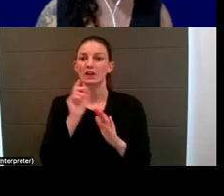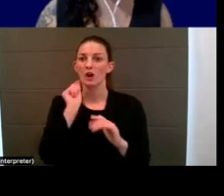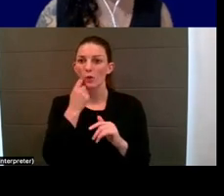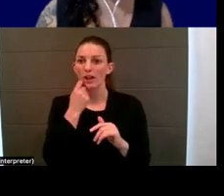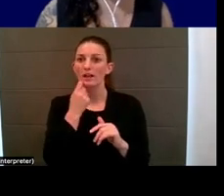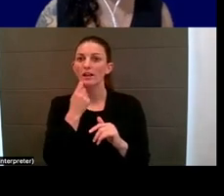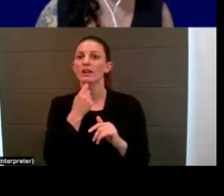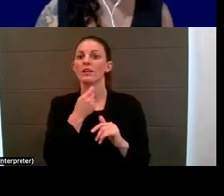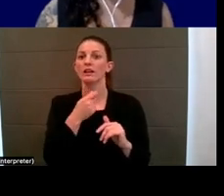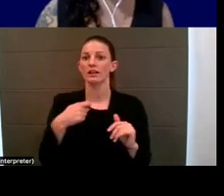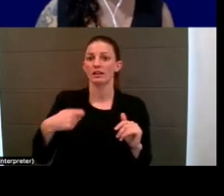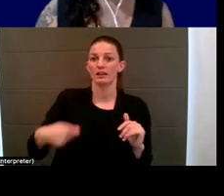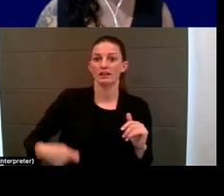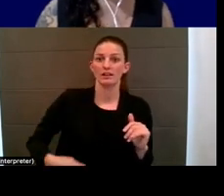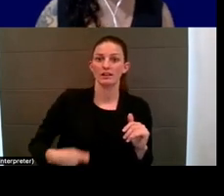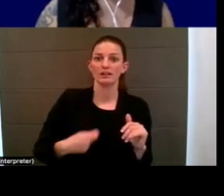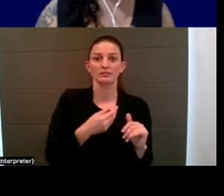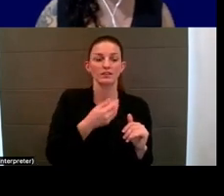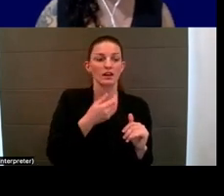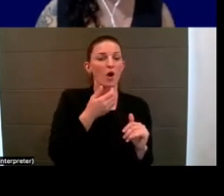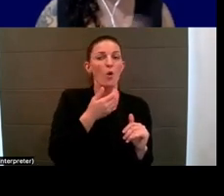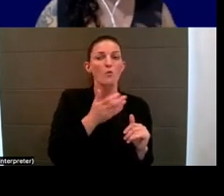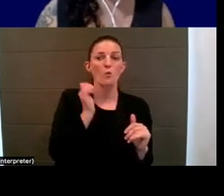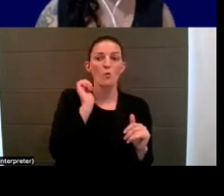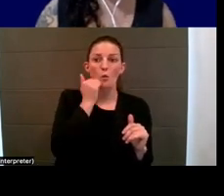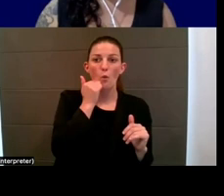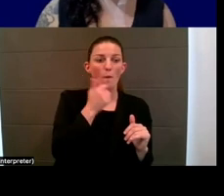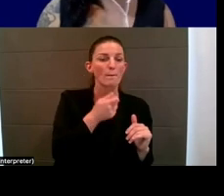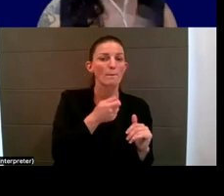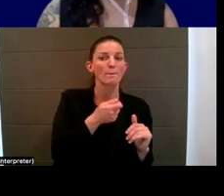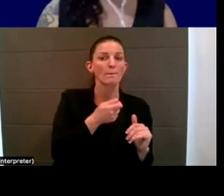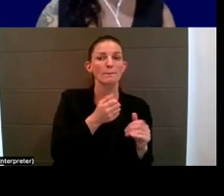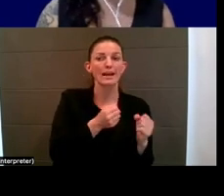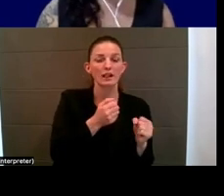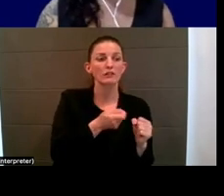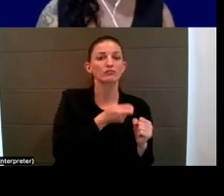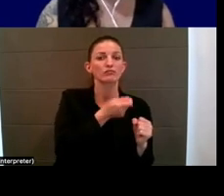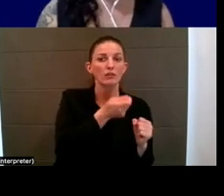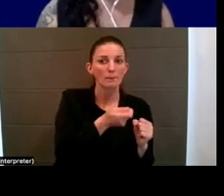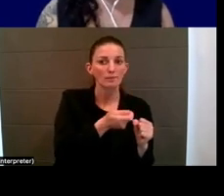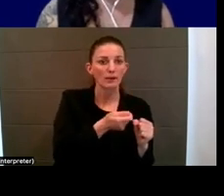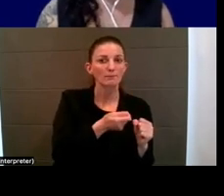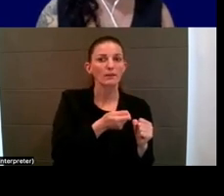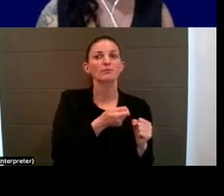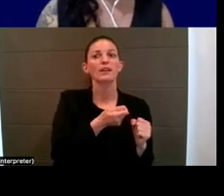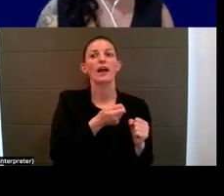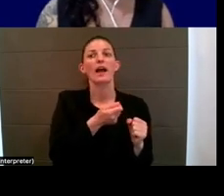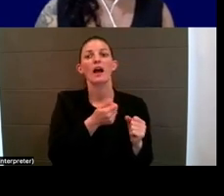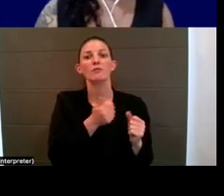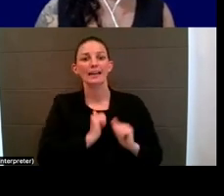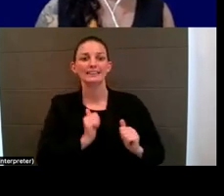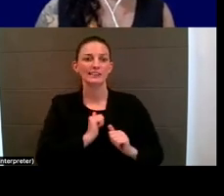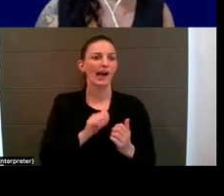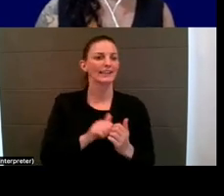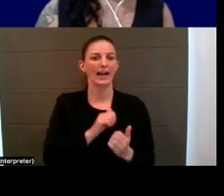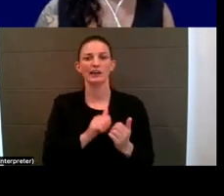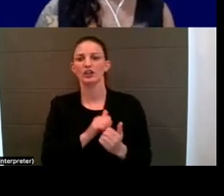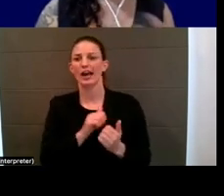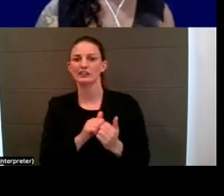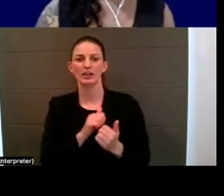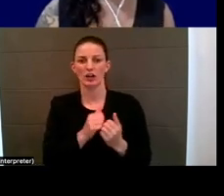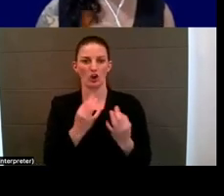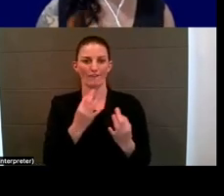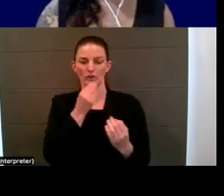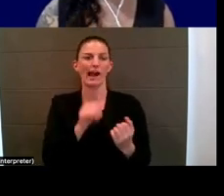eating. We'd do a little bit of chewing practice, and then we'd finish with a spoon of puree. What